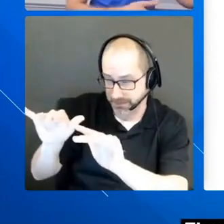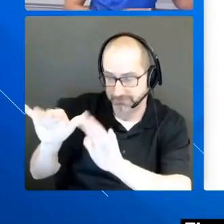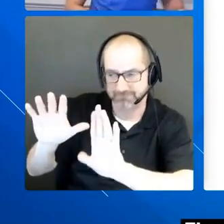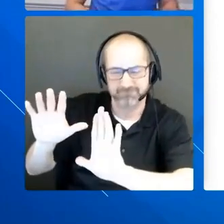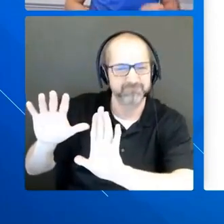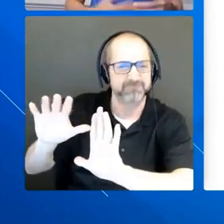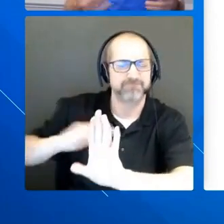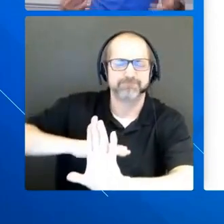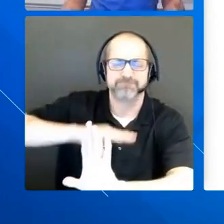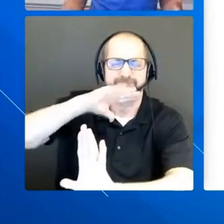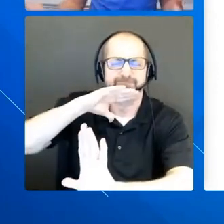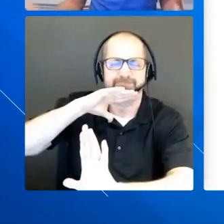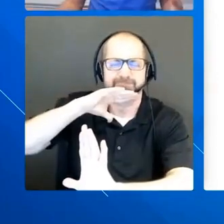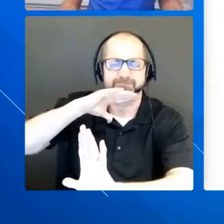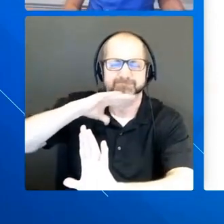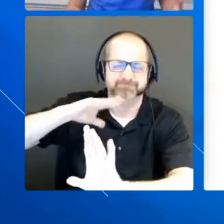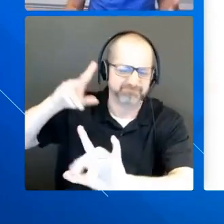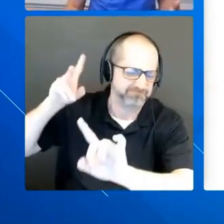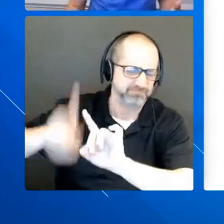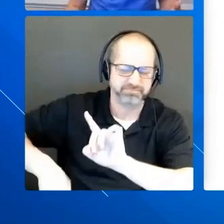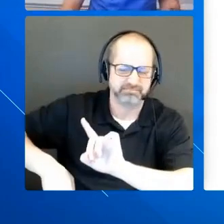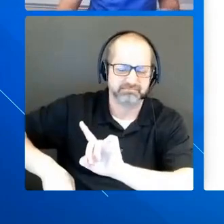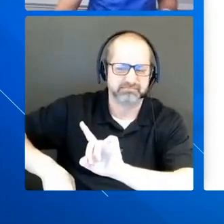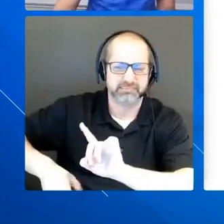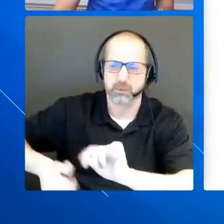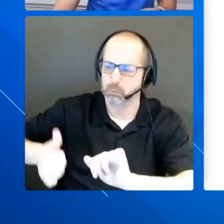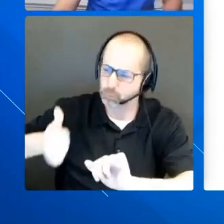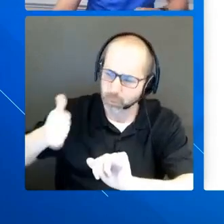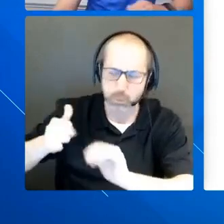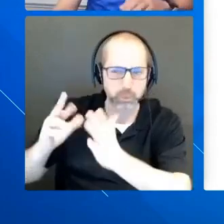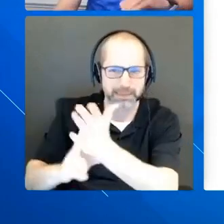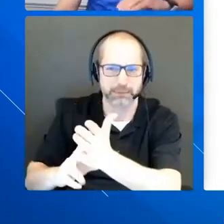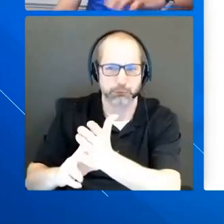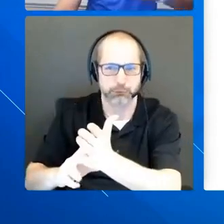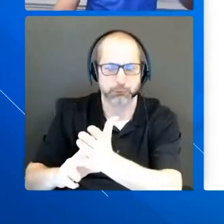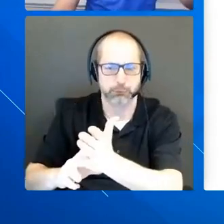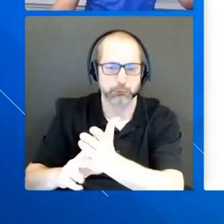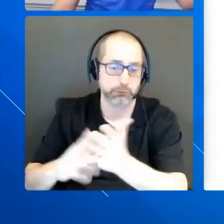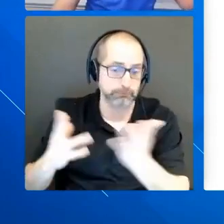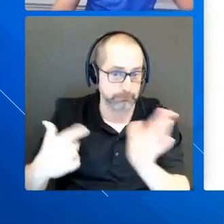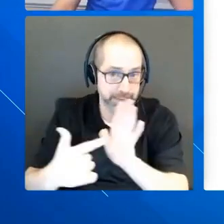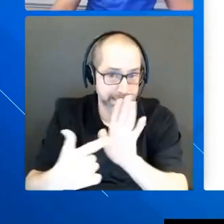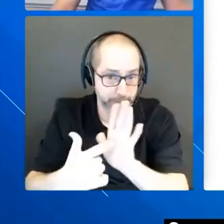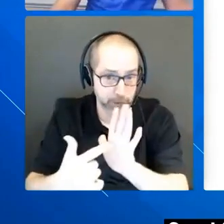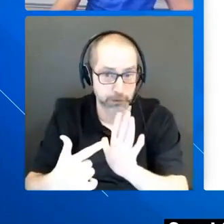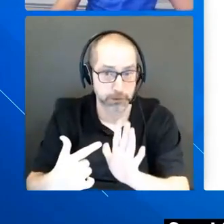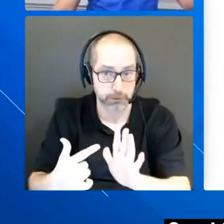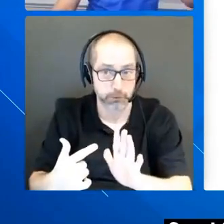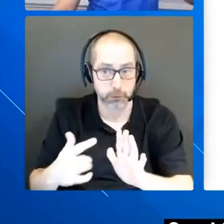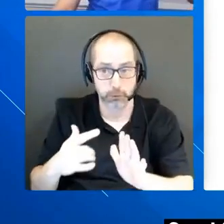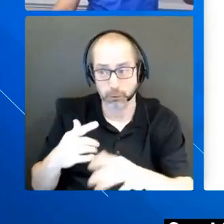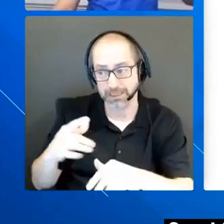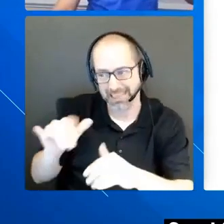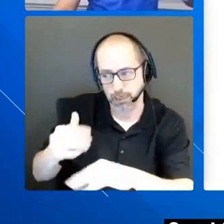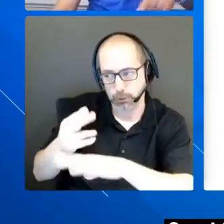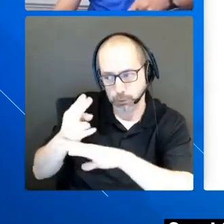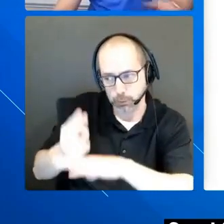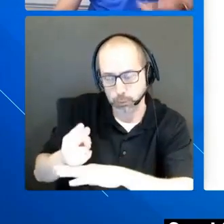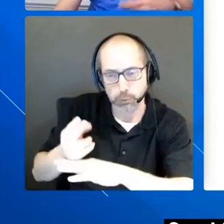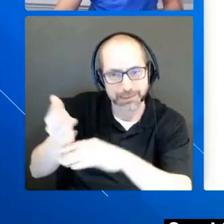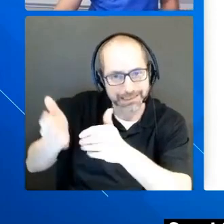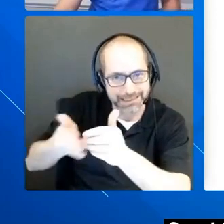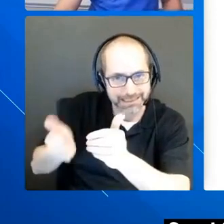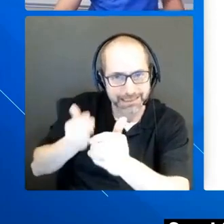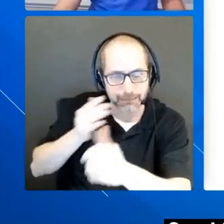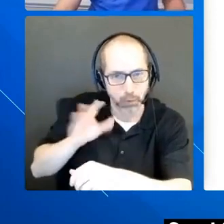They leave your site. You've just lost somebody who will not register for your conference. So big difference between kind of usability and somebody